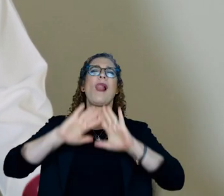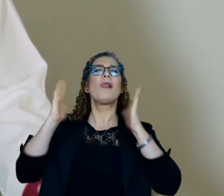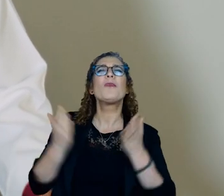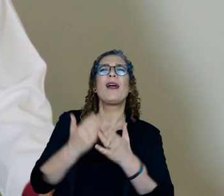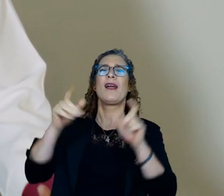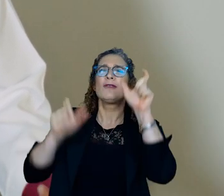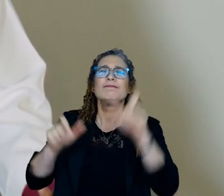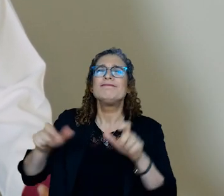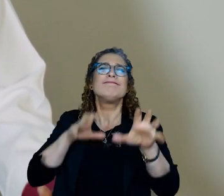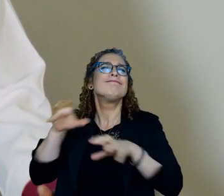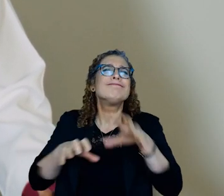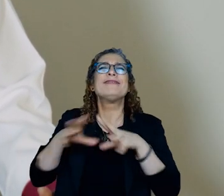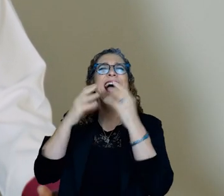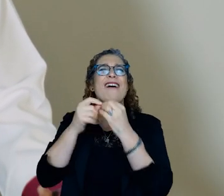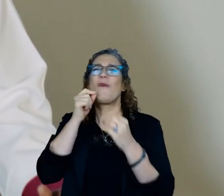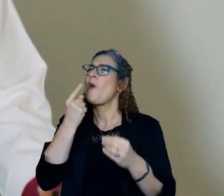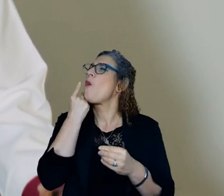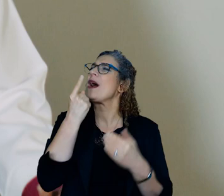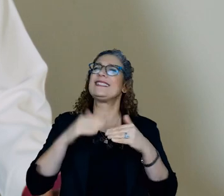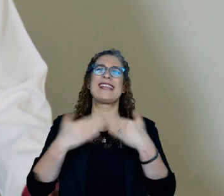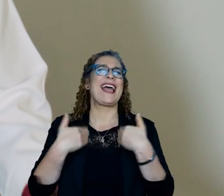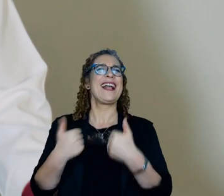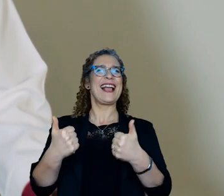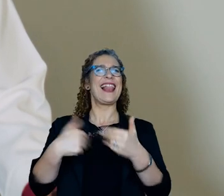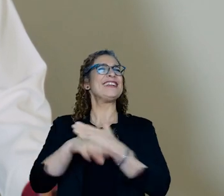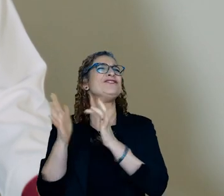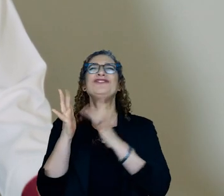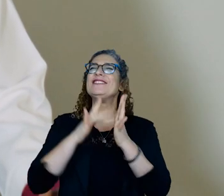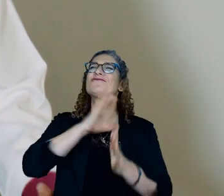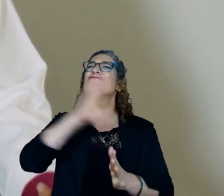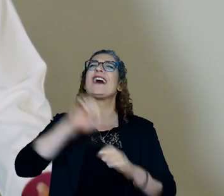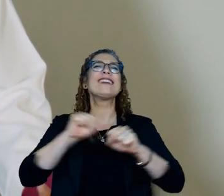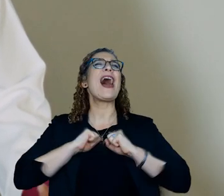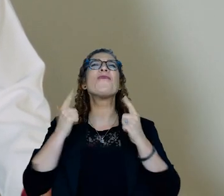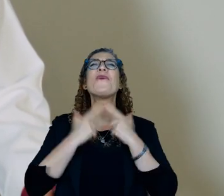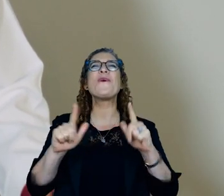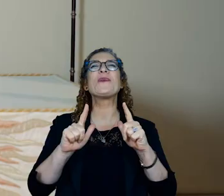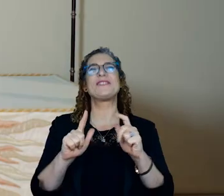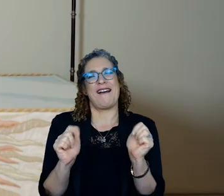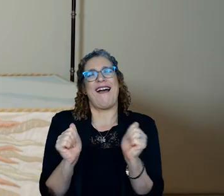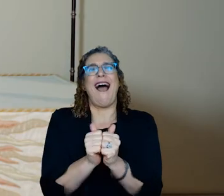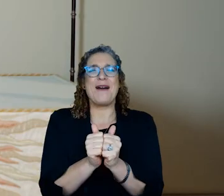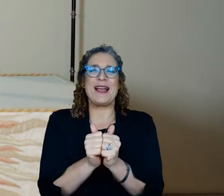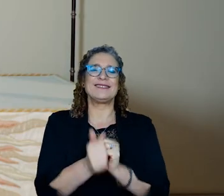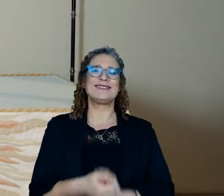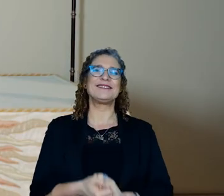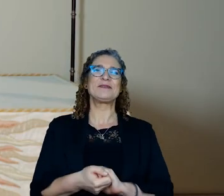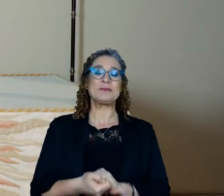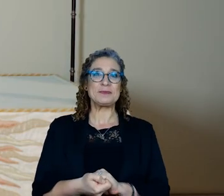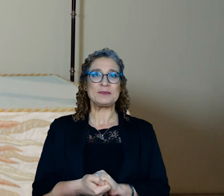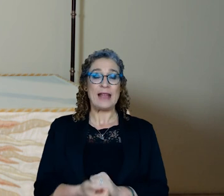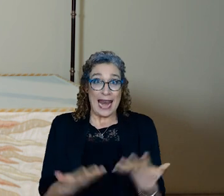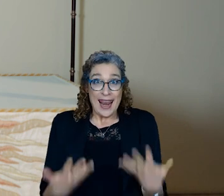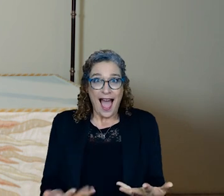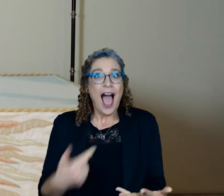one day be healed. In Jesus Christ our Lord. Amen. We will now say the Lord's